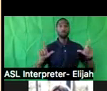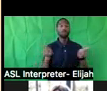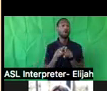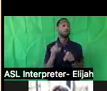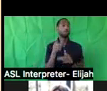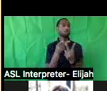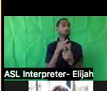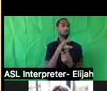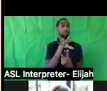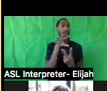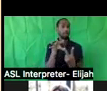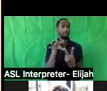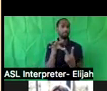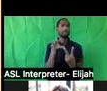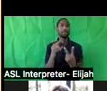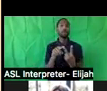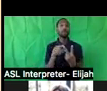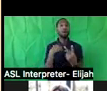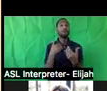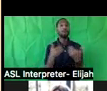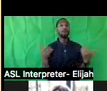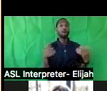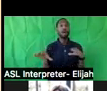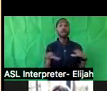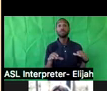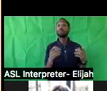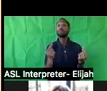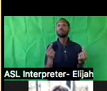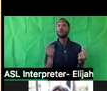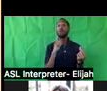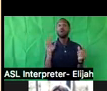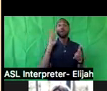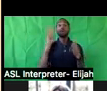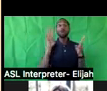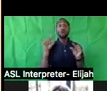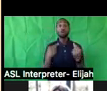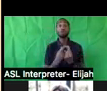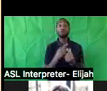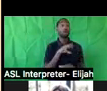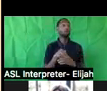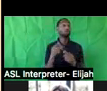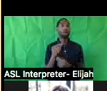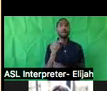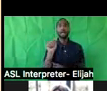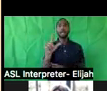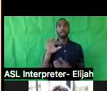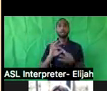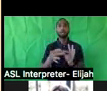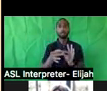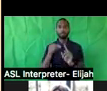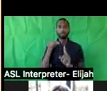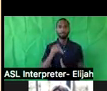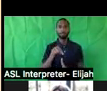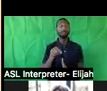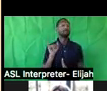spotlighted for you. During breakout activities, we're going to be creating a group that includes ASL interpretation. So